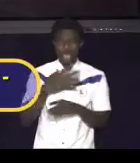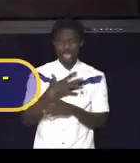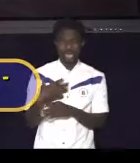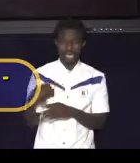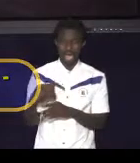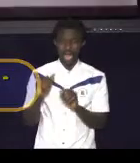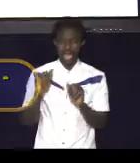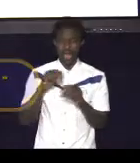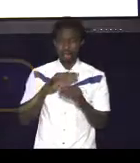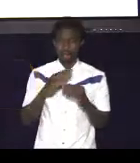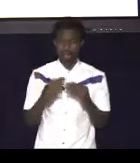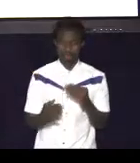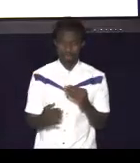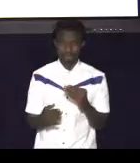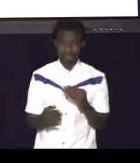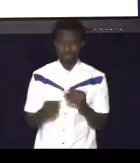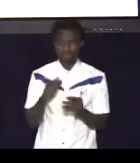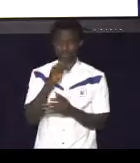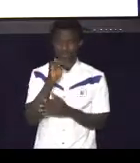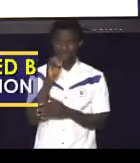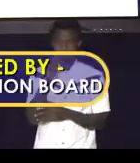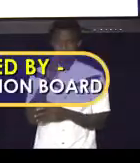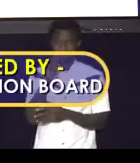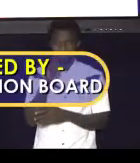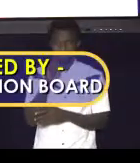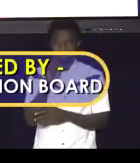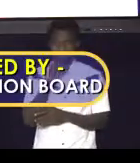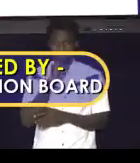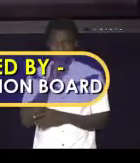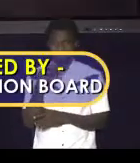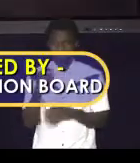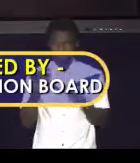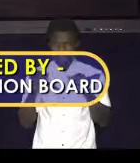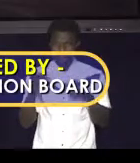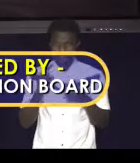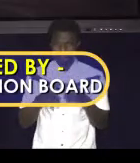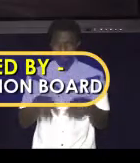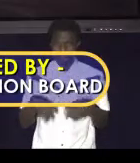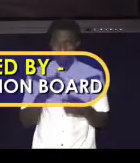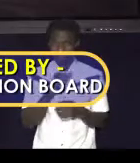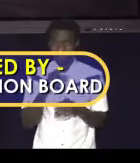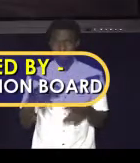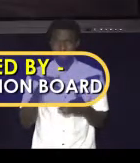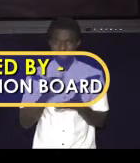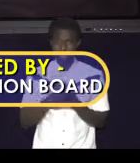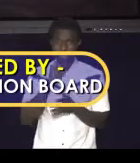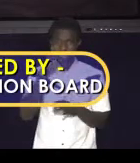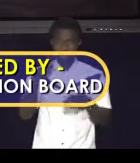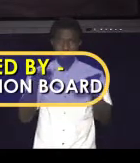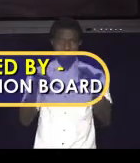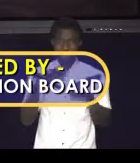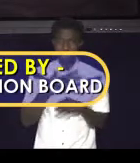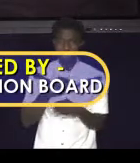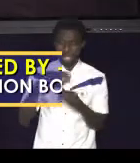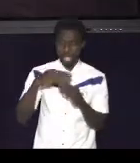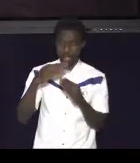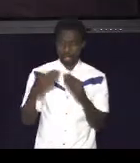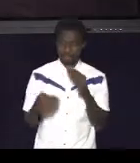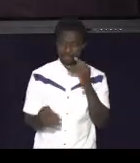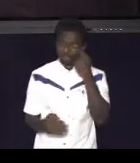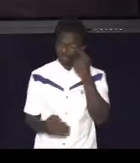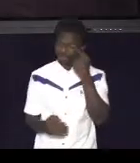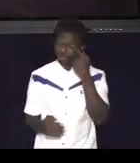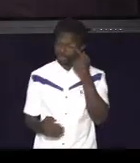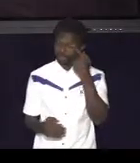and complete. Fitness, it is the ability to live a life that is balanced and